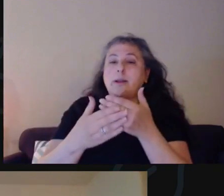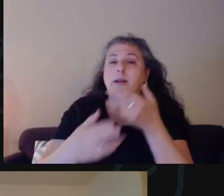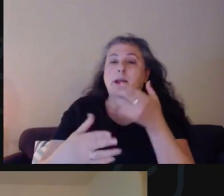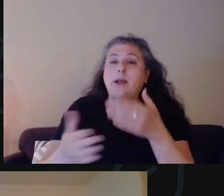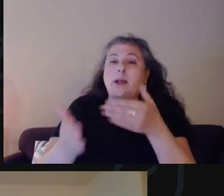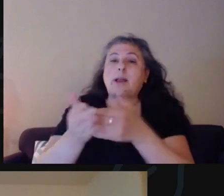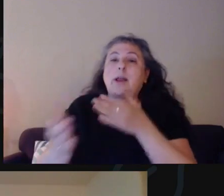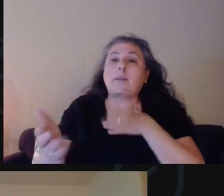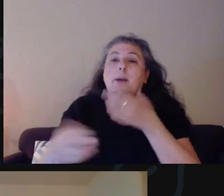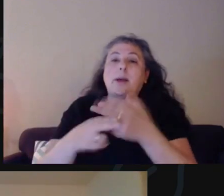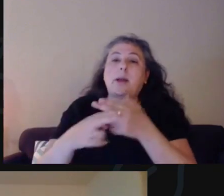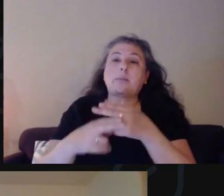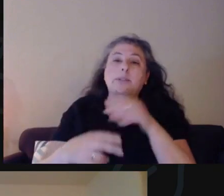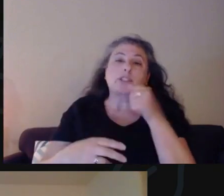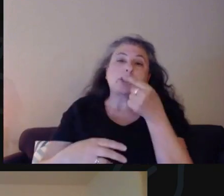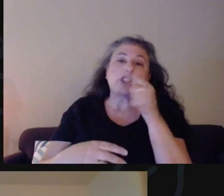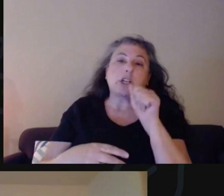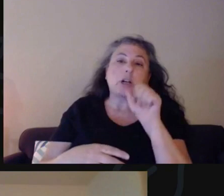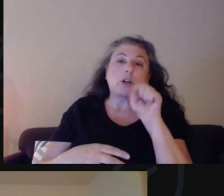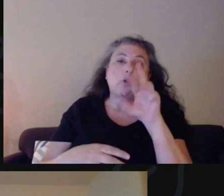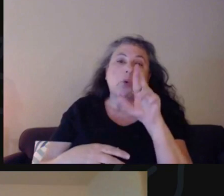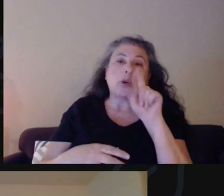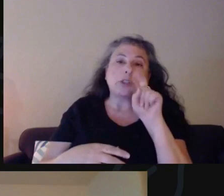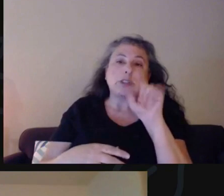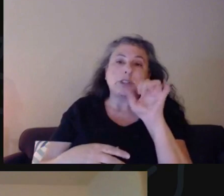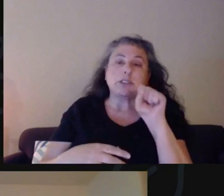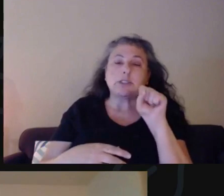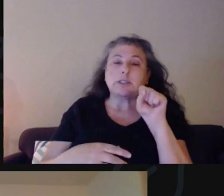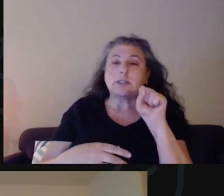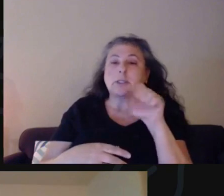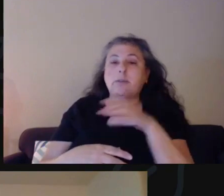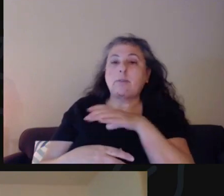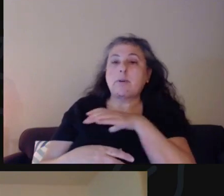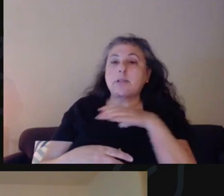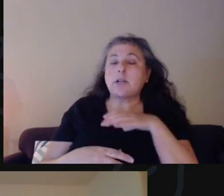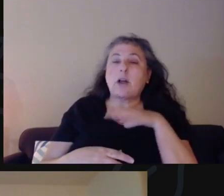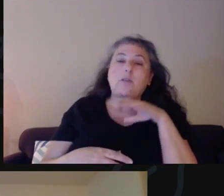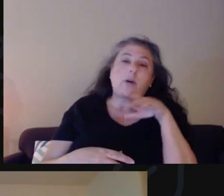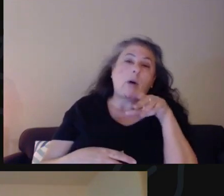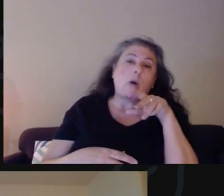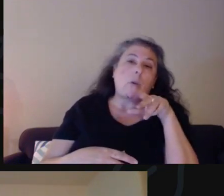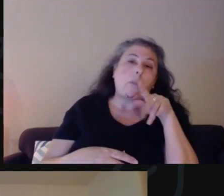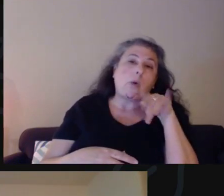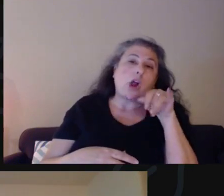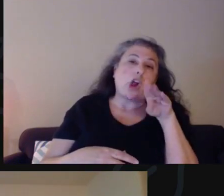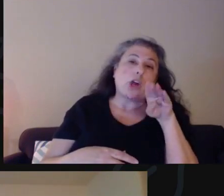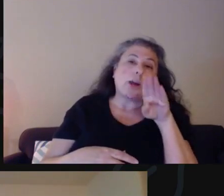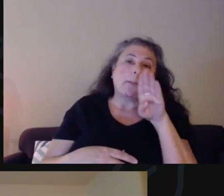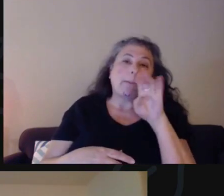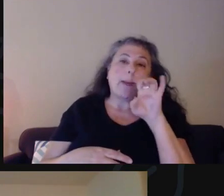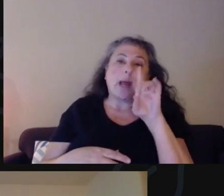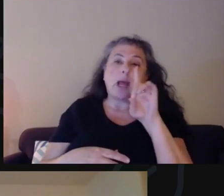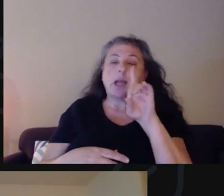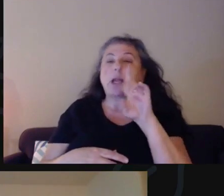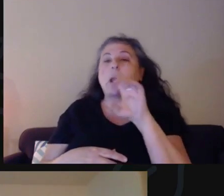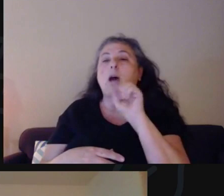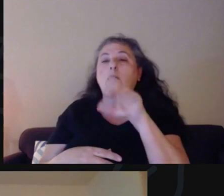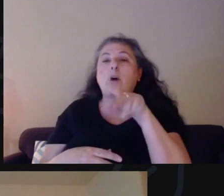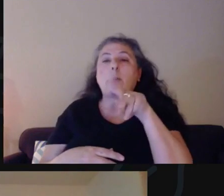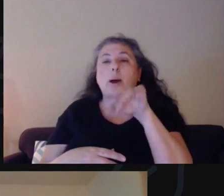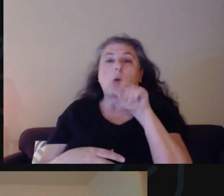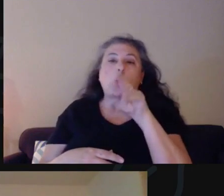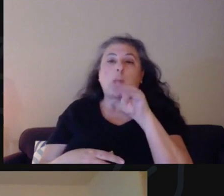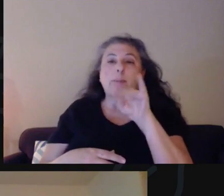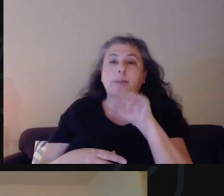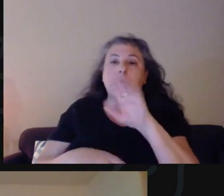Gina Roxas. I am a citizen of the Prairie Band Potawatomi Nation. I also am the program director at